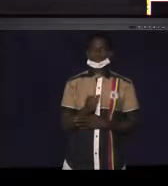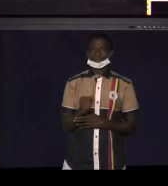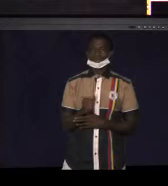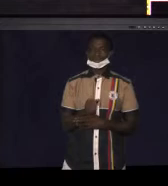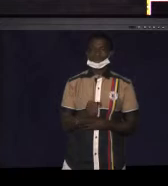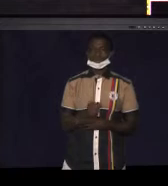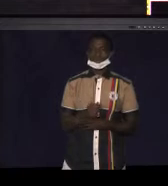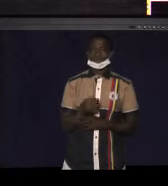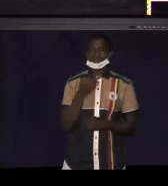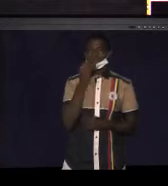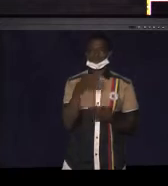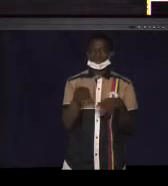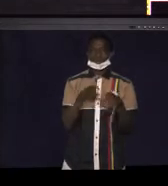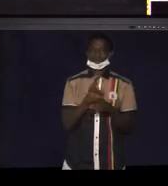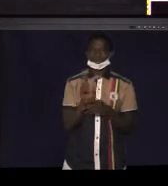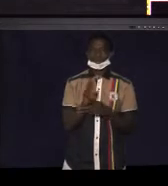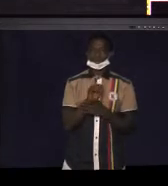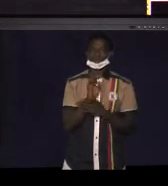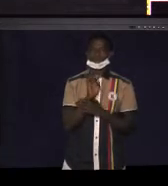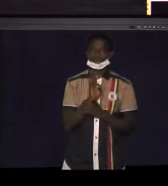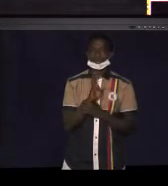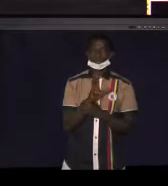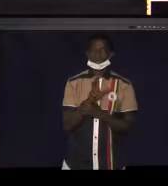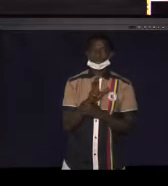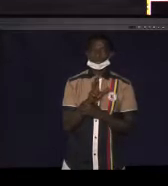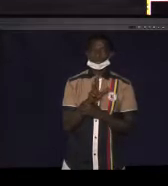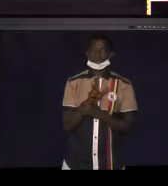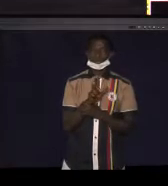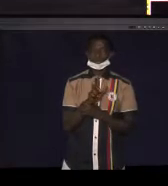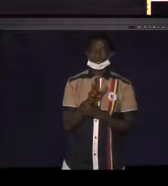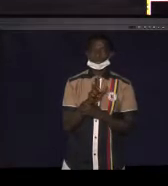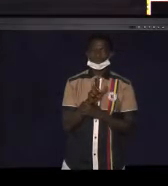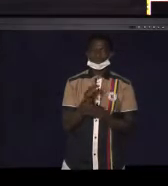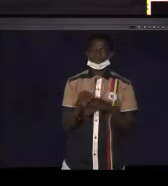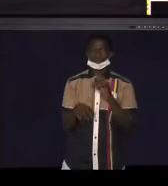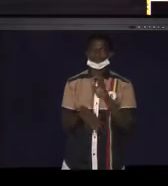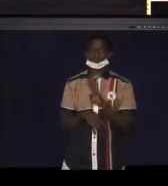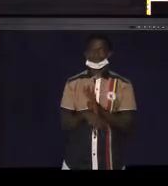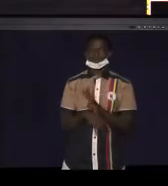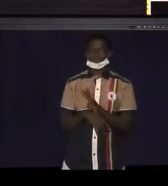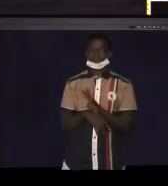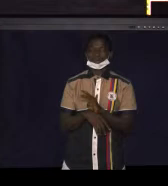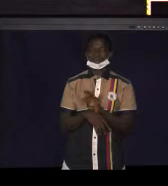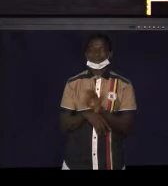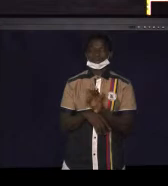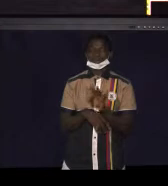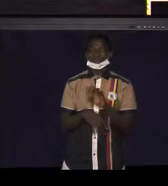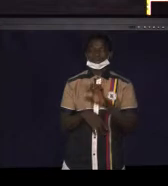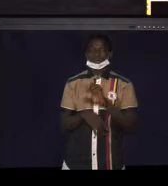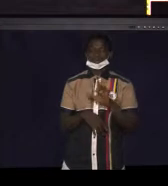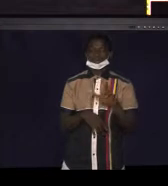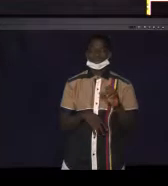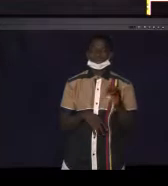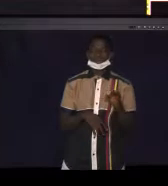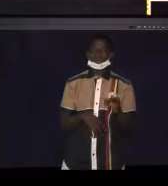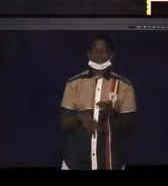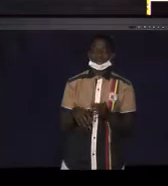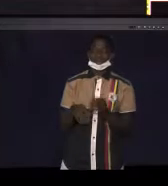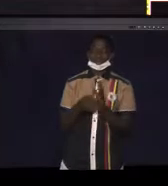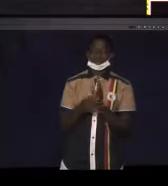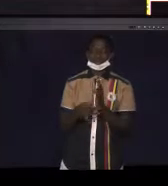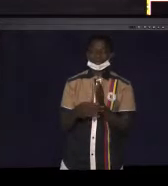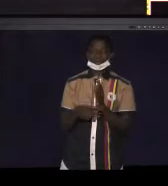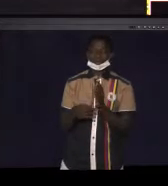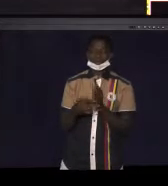a restaurant uses 8 liters, 48 centiliters of vegetable oil every day. On